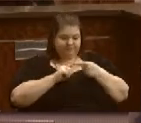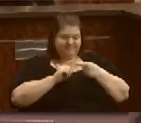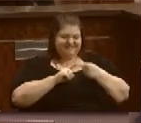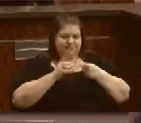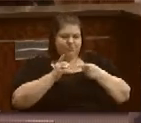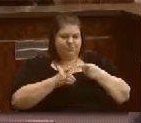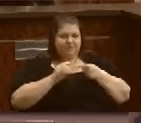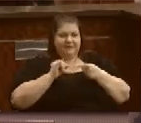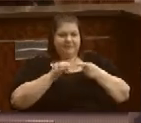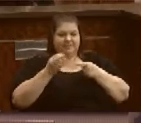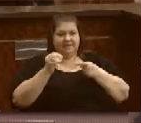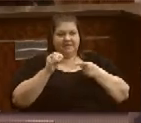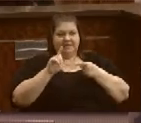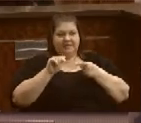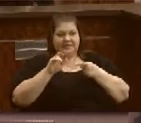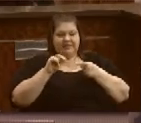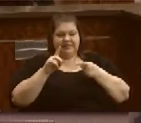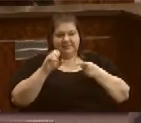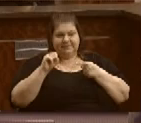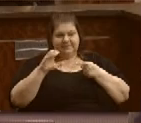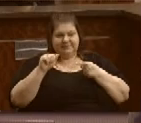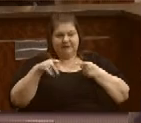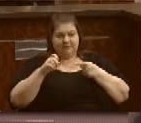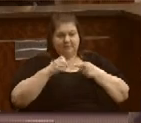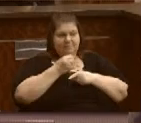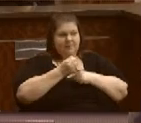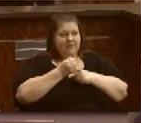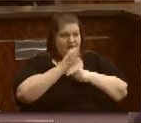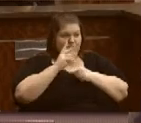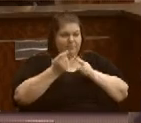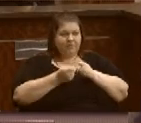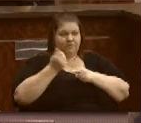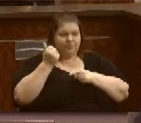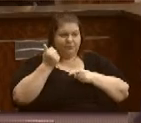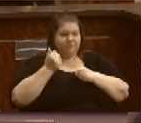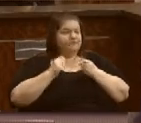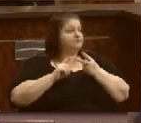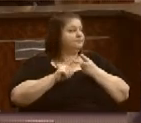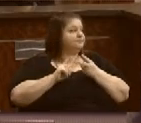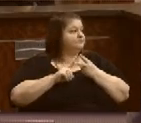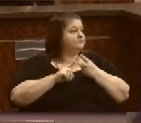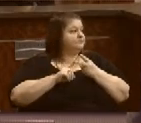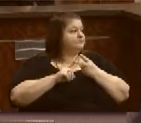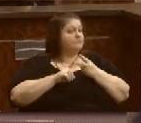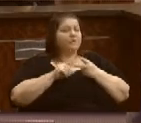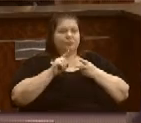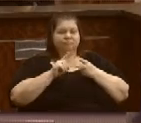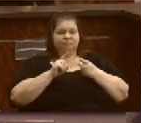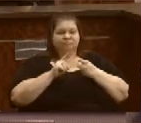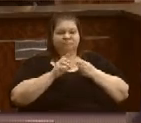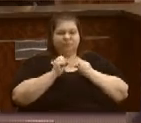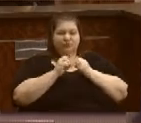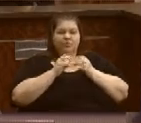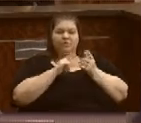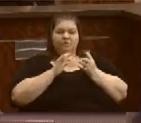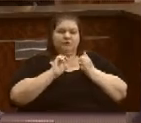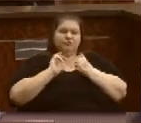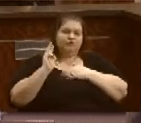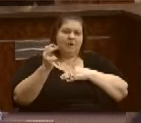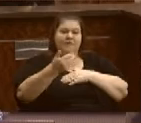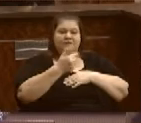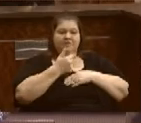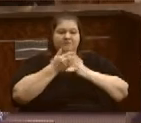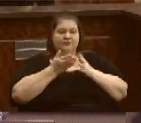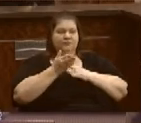or not the landscape island would be removed within the center to allow direct vehicular connectivity to occur within Montrose Avenue between